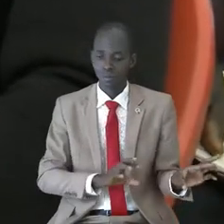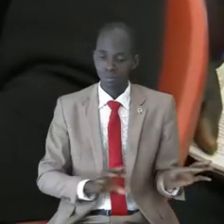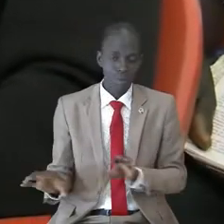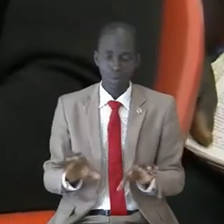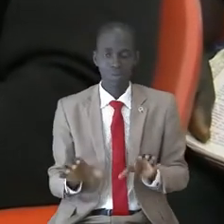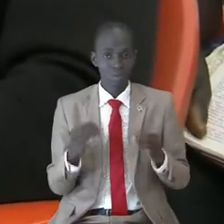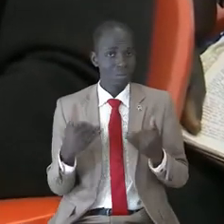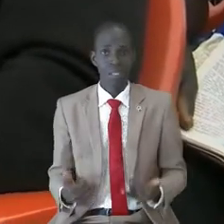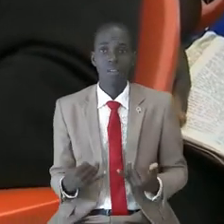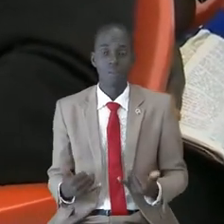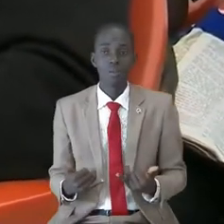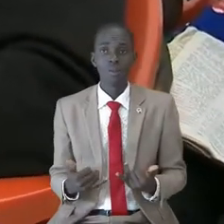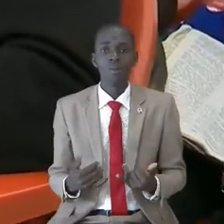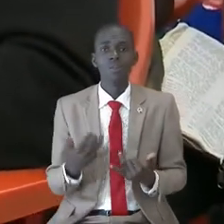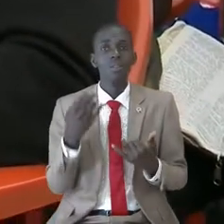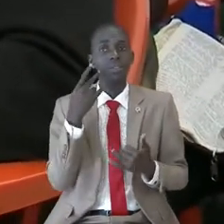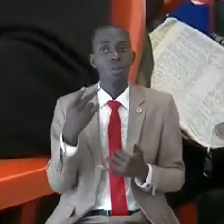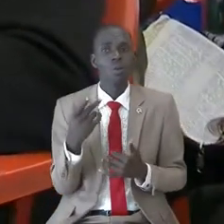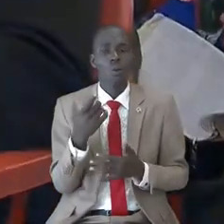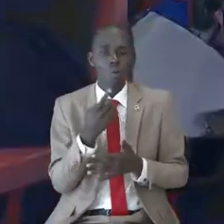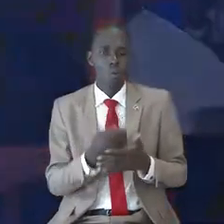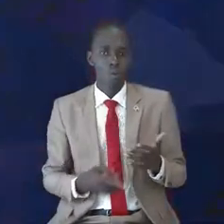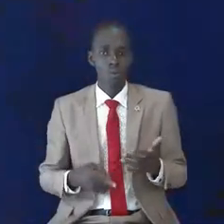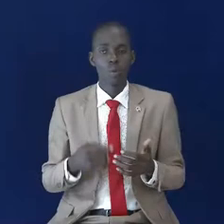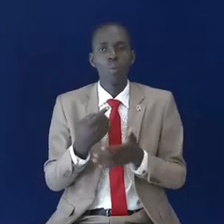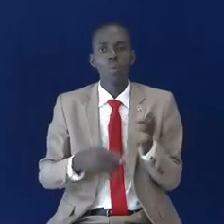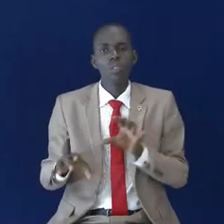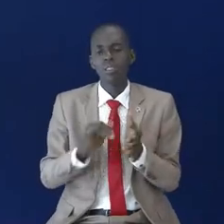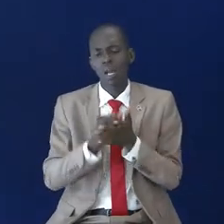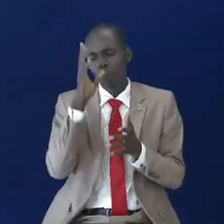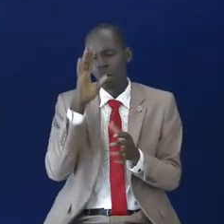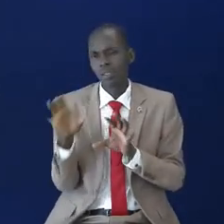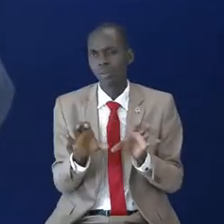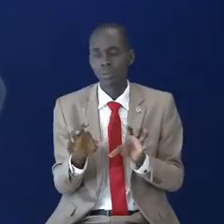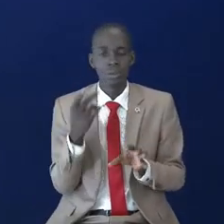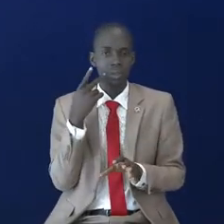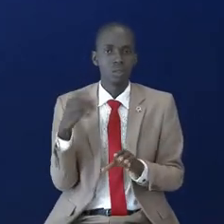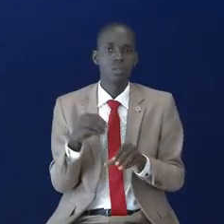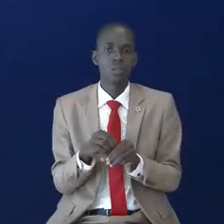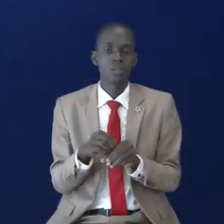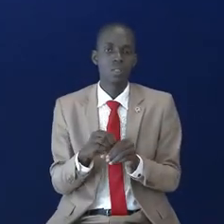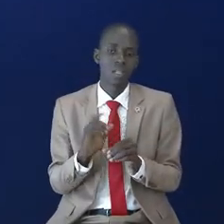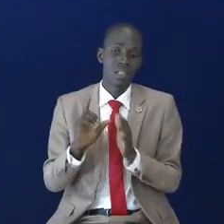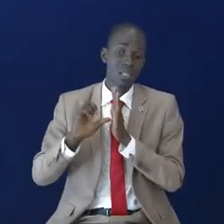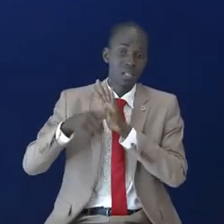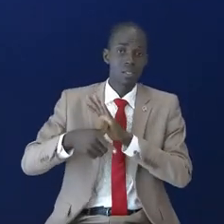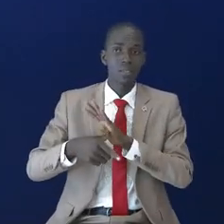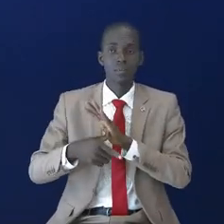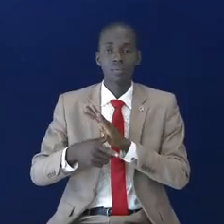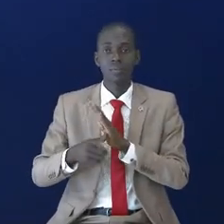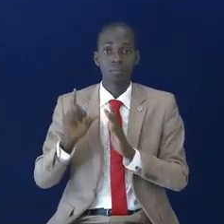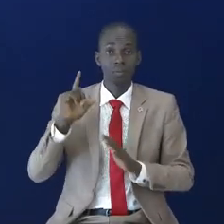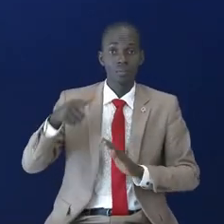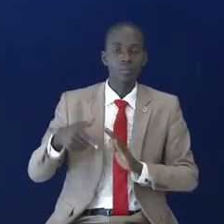Now, what did the man do? Look at what the man did. We're told in the latter part of that